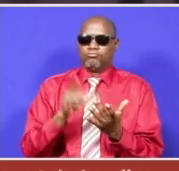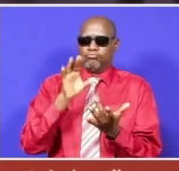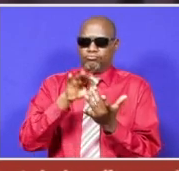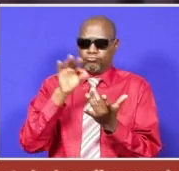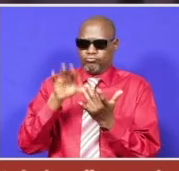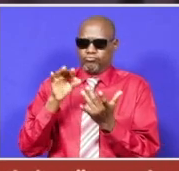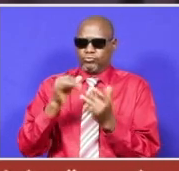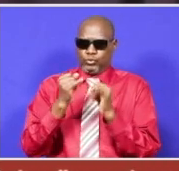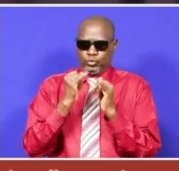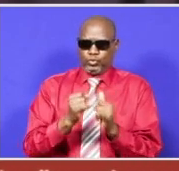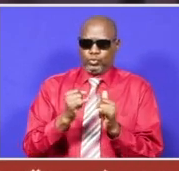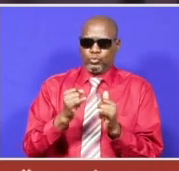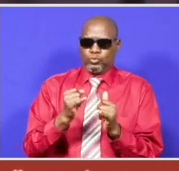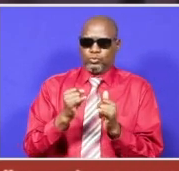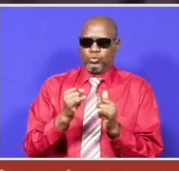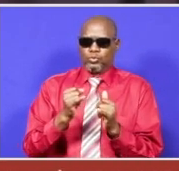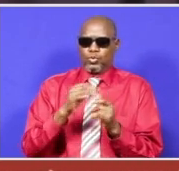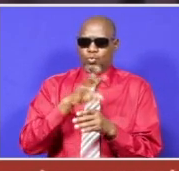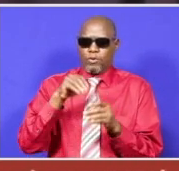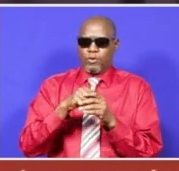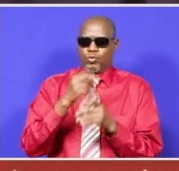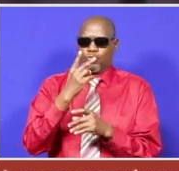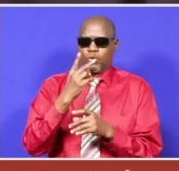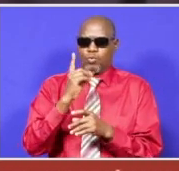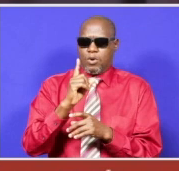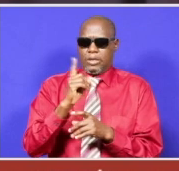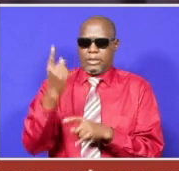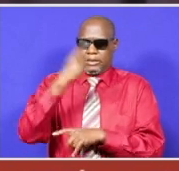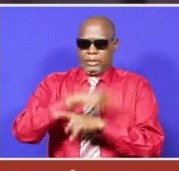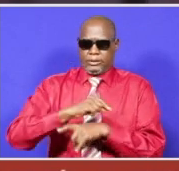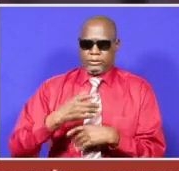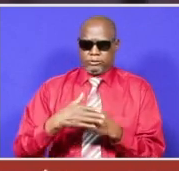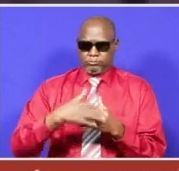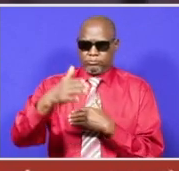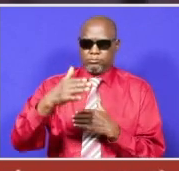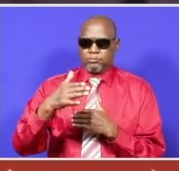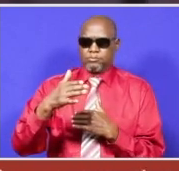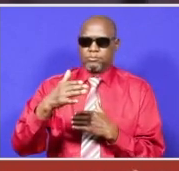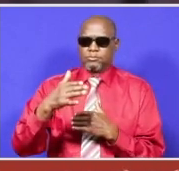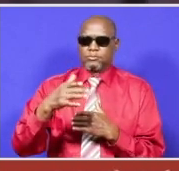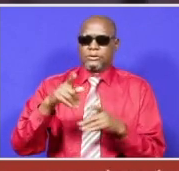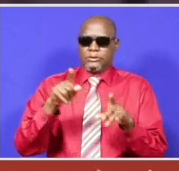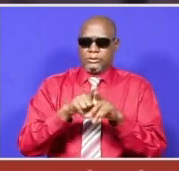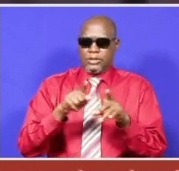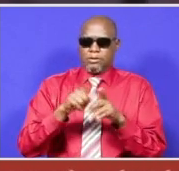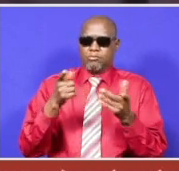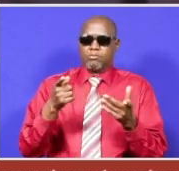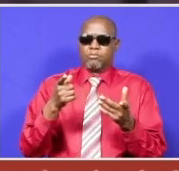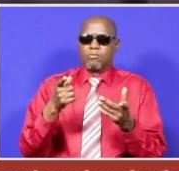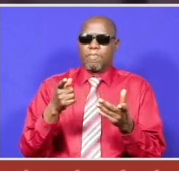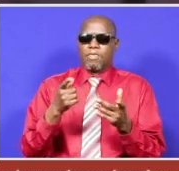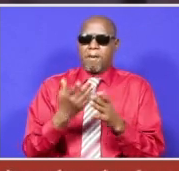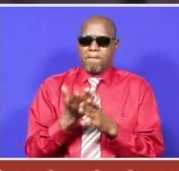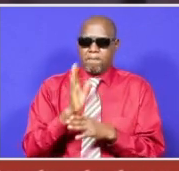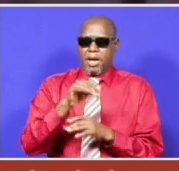within 21 days of this directive, with premises approved to resume operations